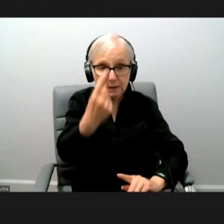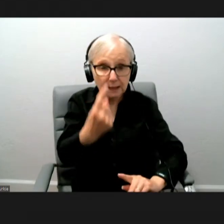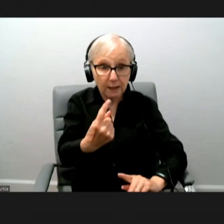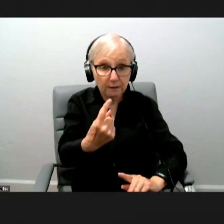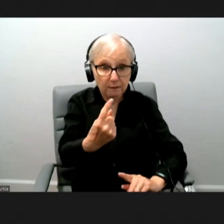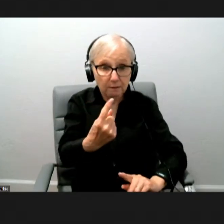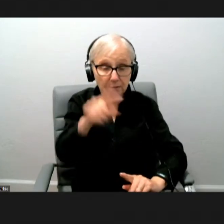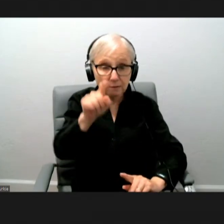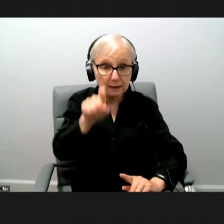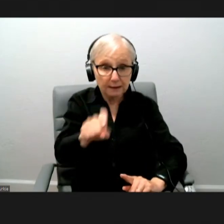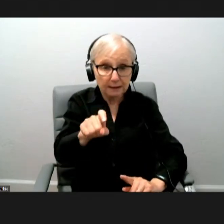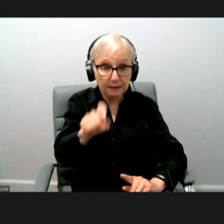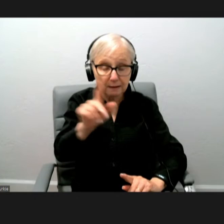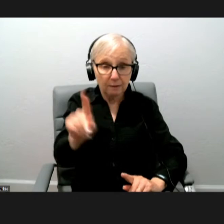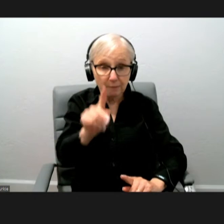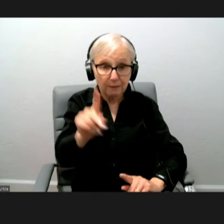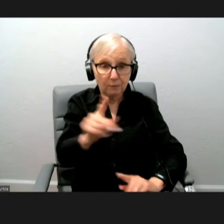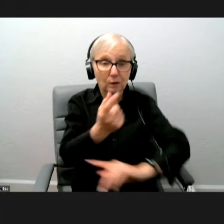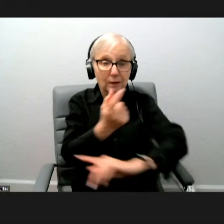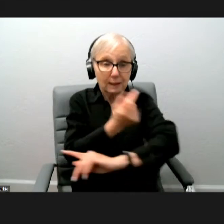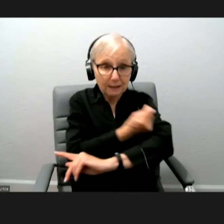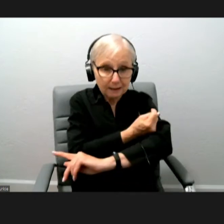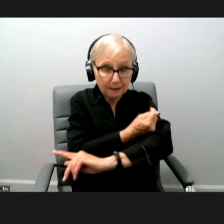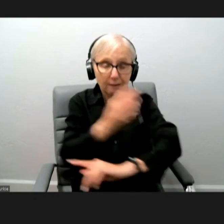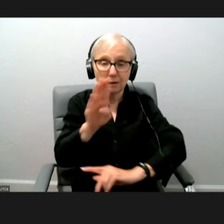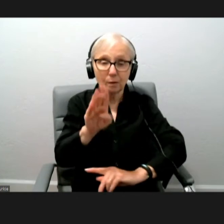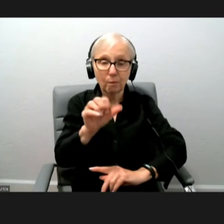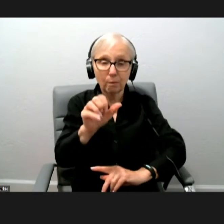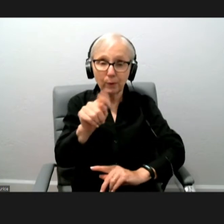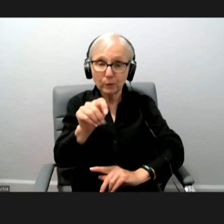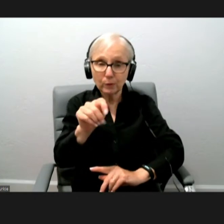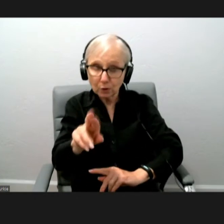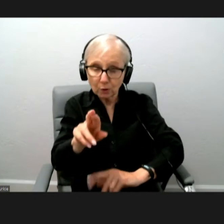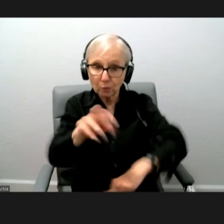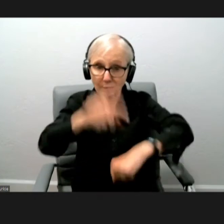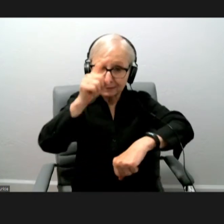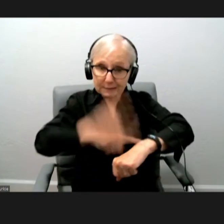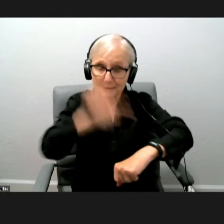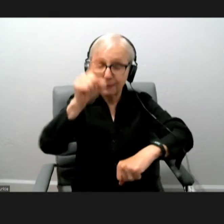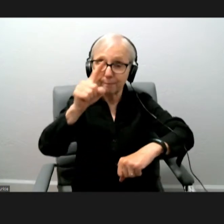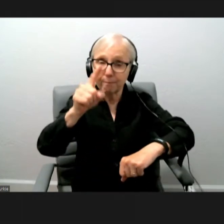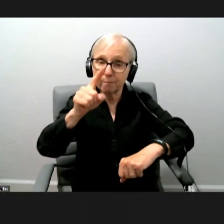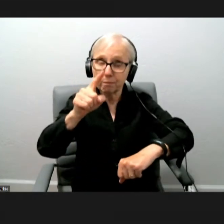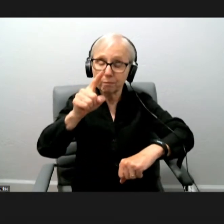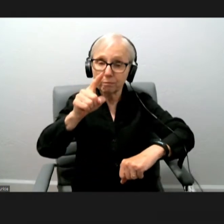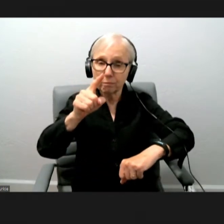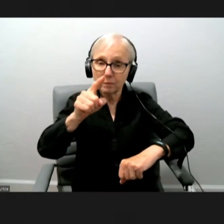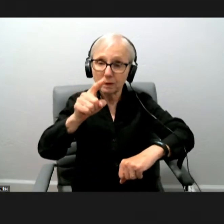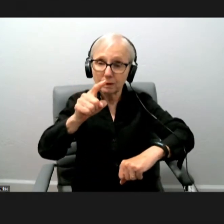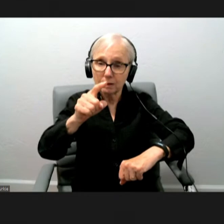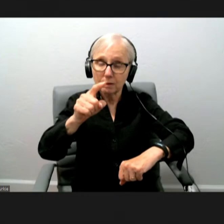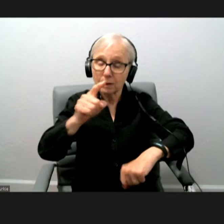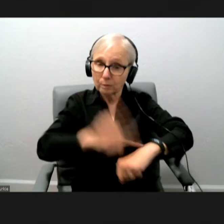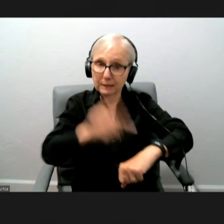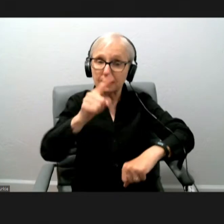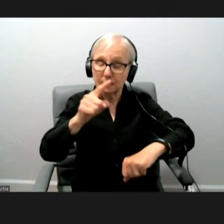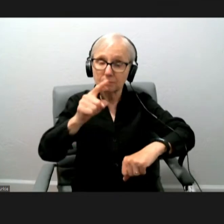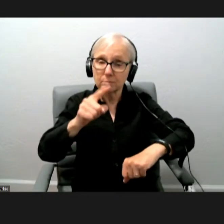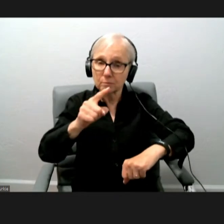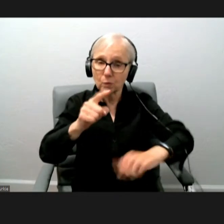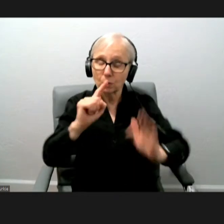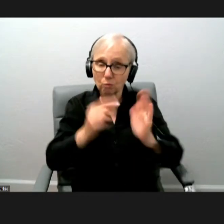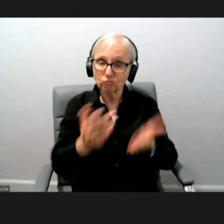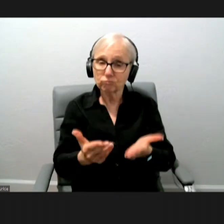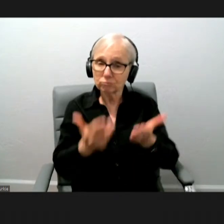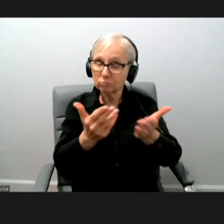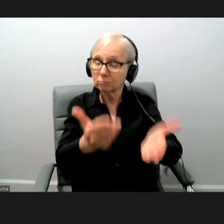are going to need people to get their boosters when the time is right. And there will be times that we will